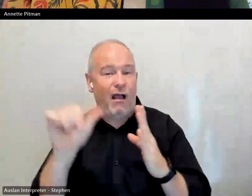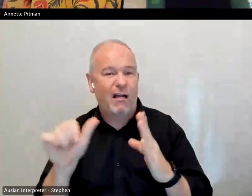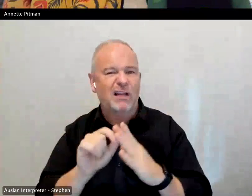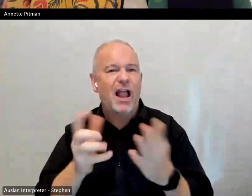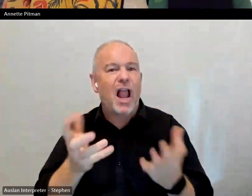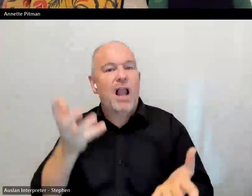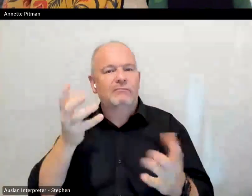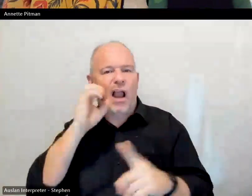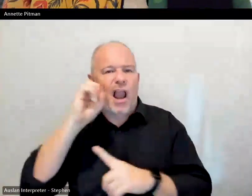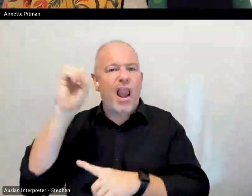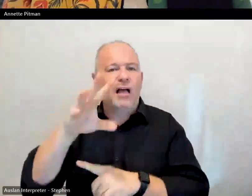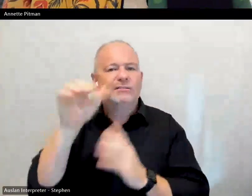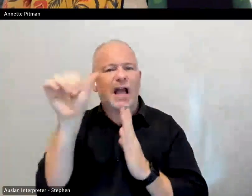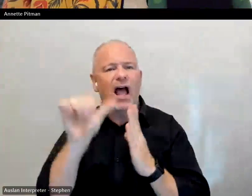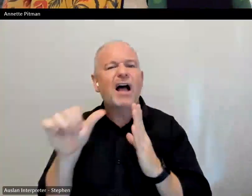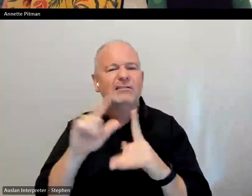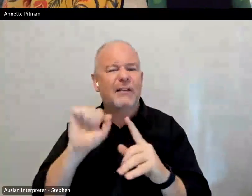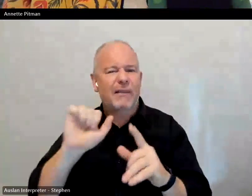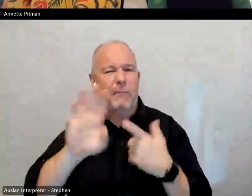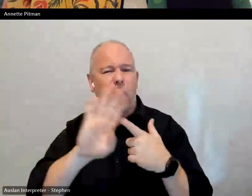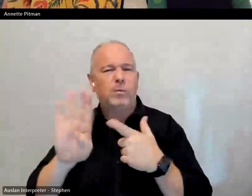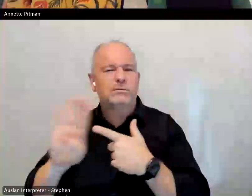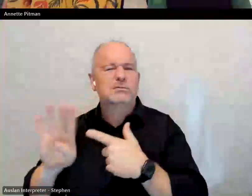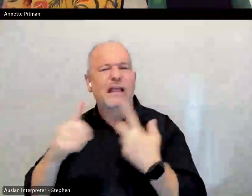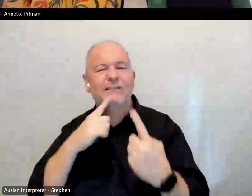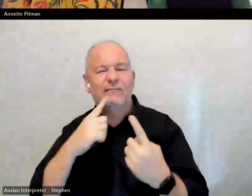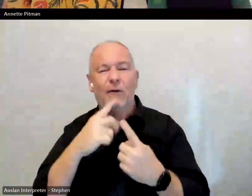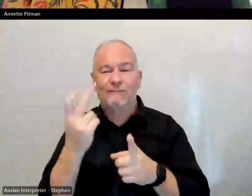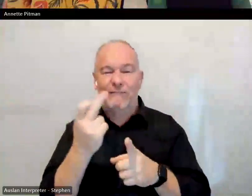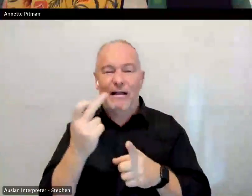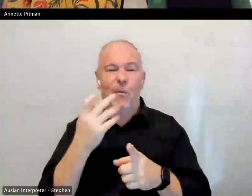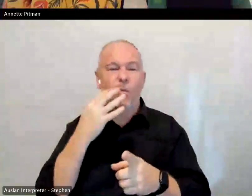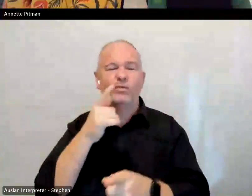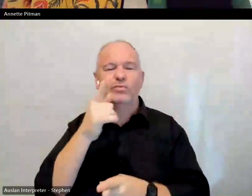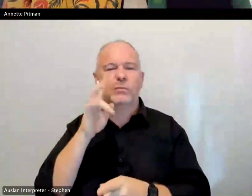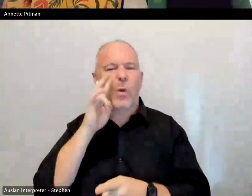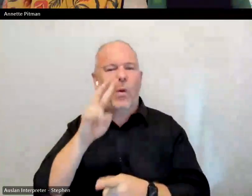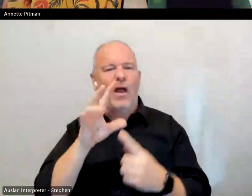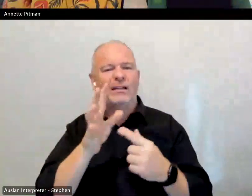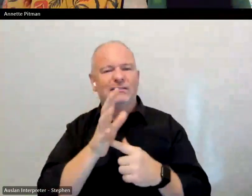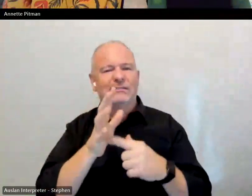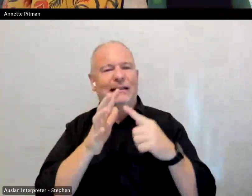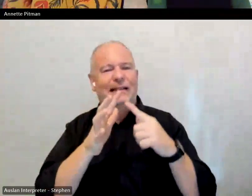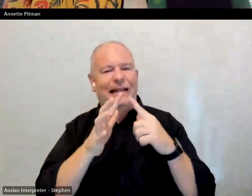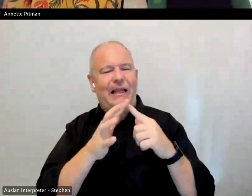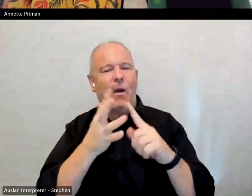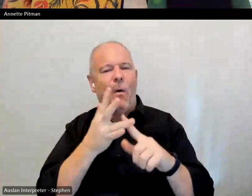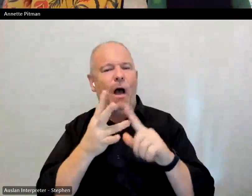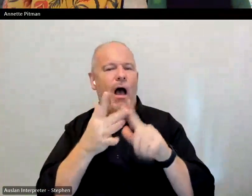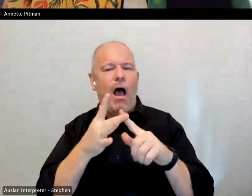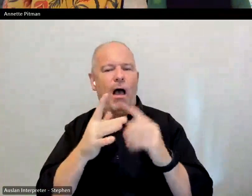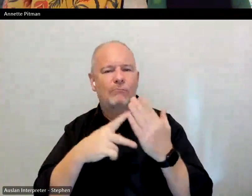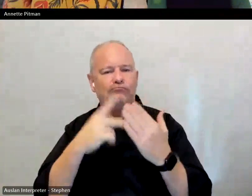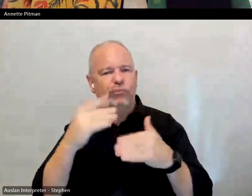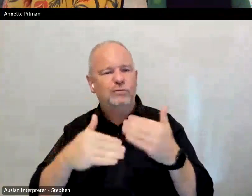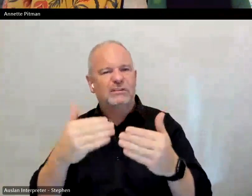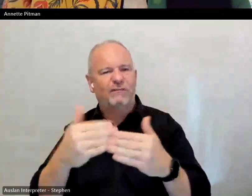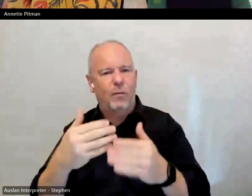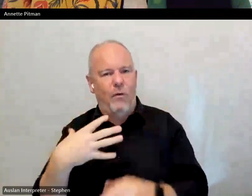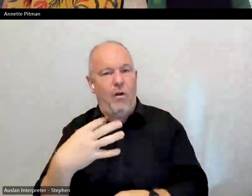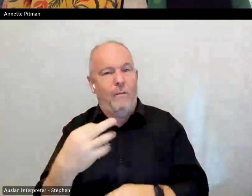we're considering for those boards. That information will be available when you're looking at the EOI process for nominating for our